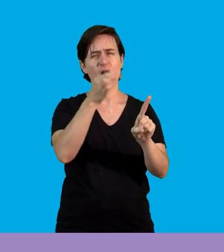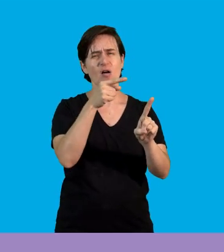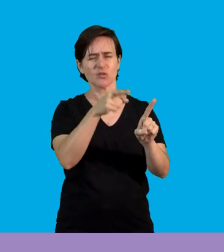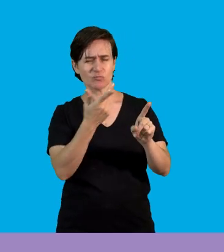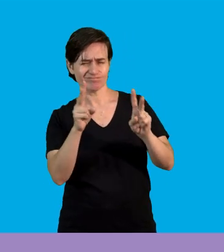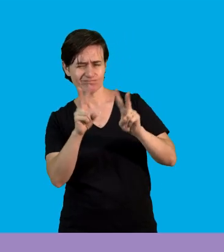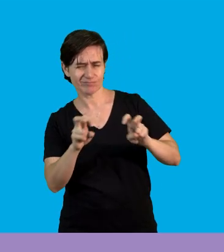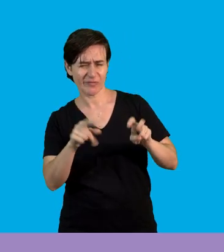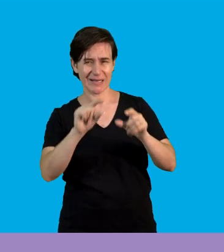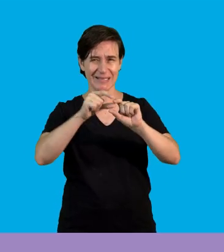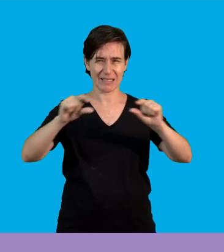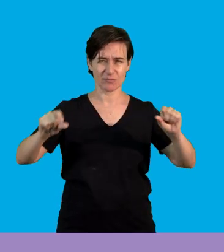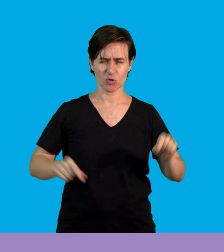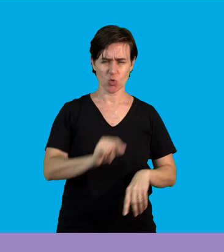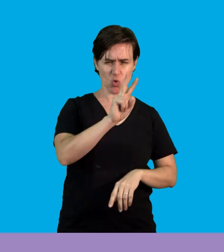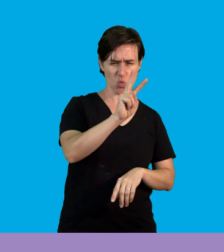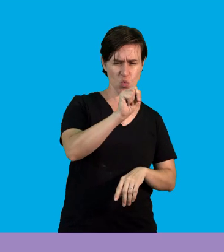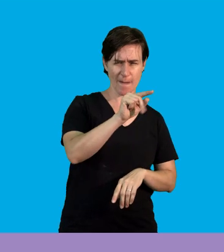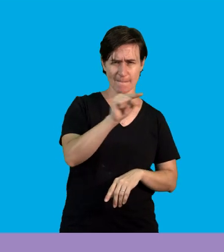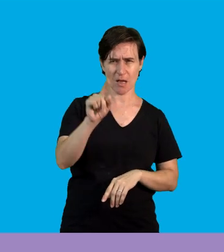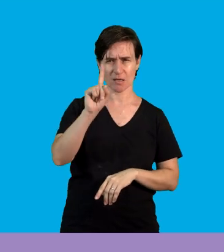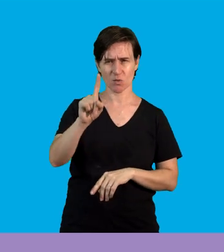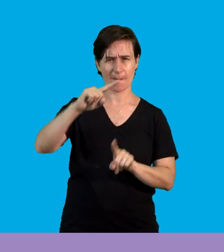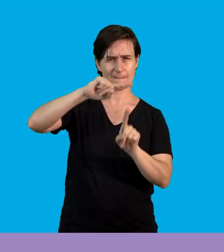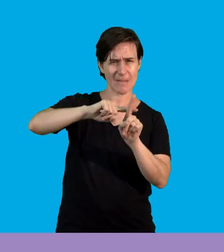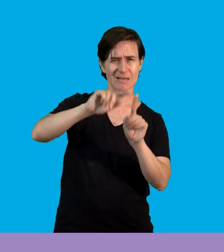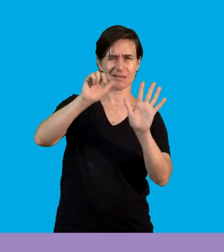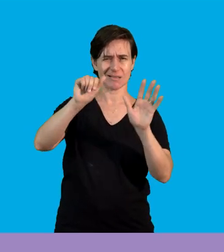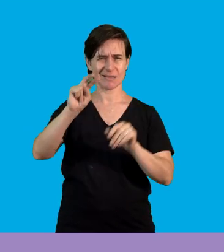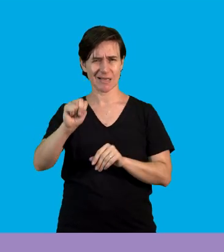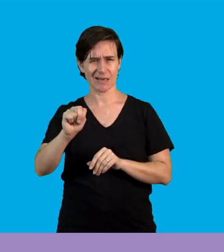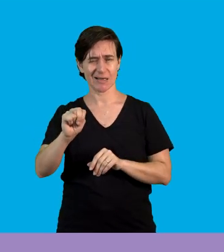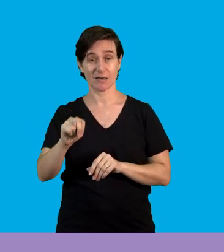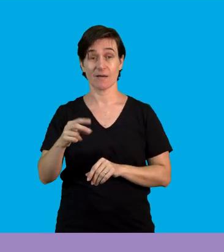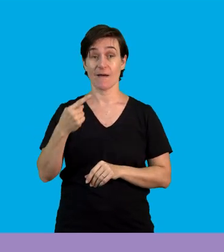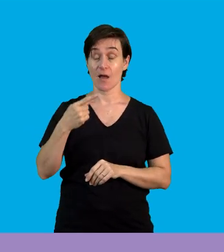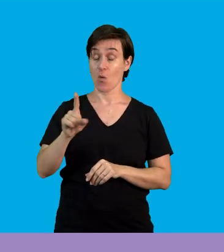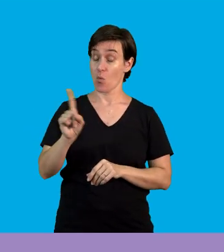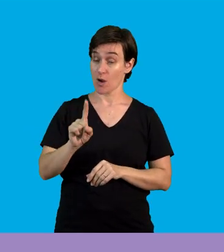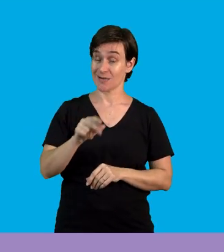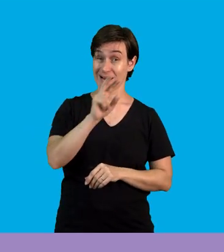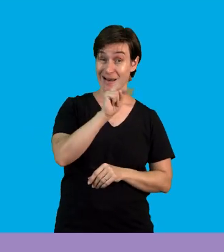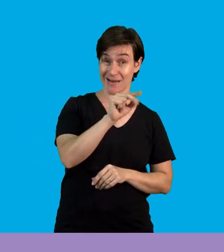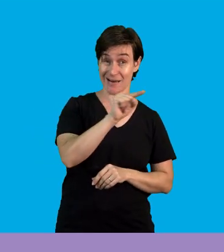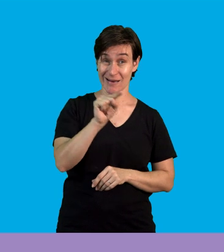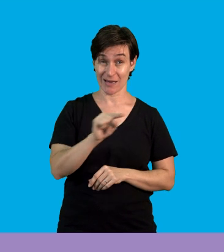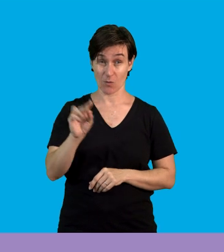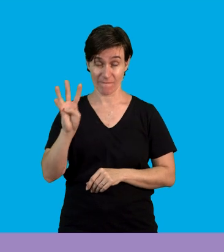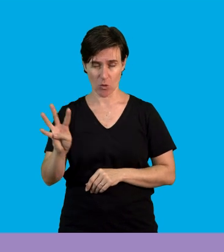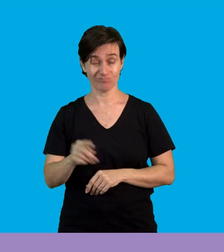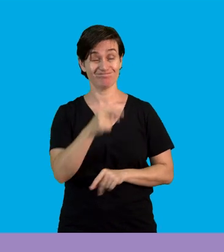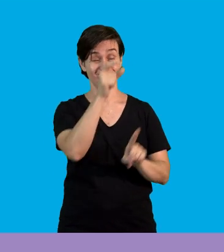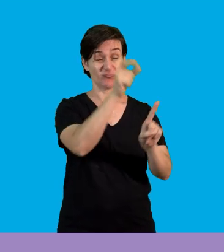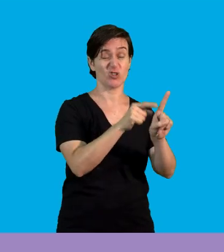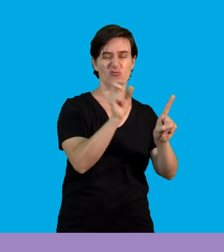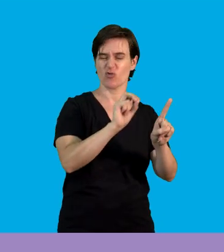to evaluate the expression 2n minus 1 plus 6n for n equals to 4, she wrote down the